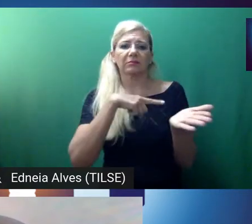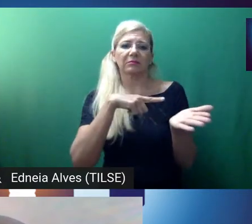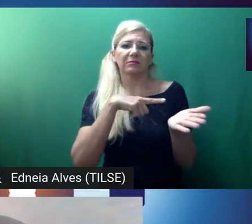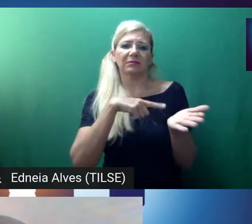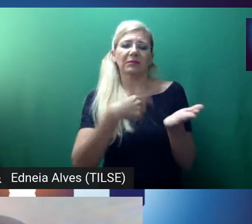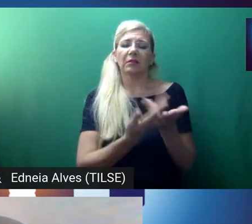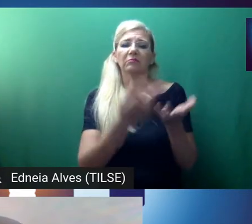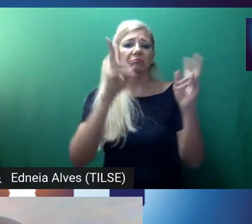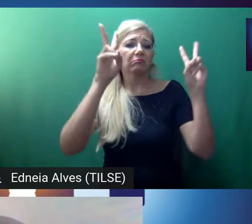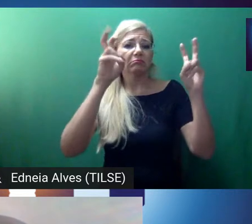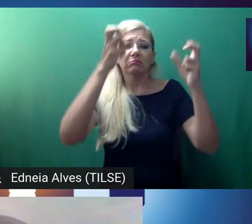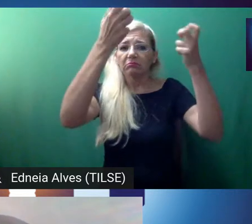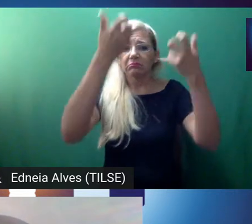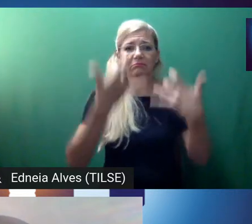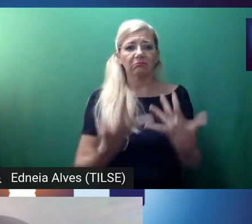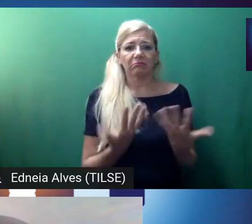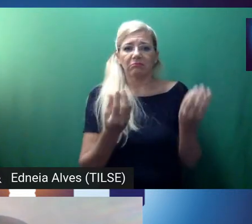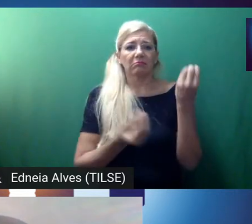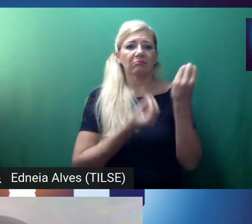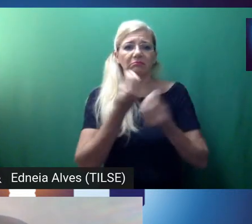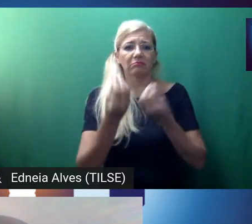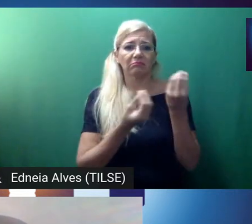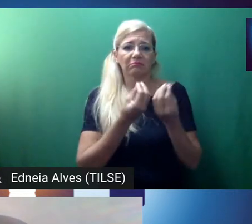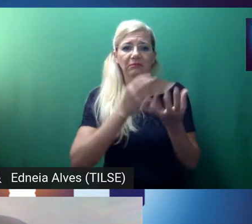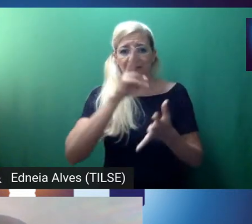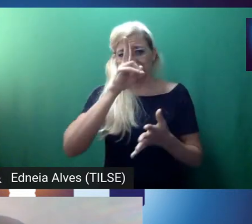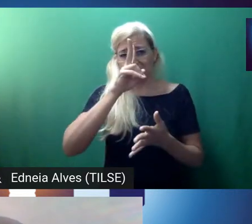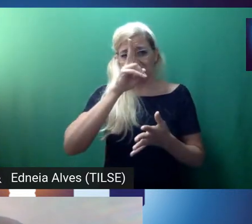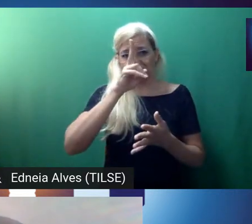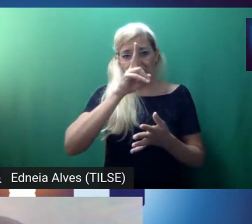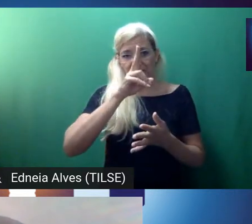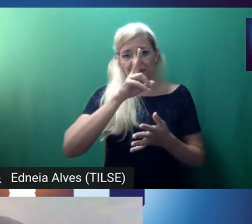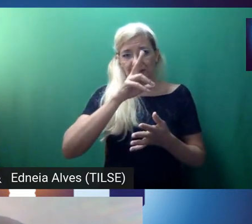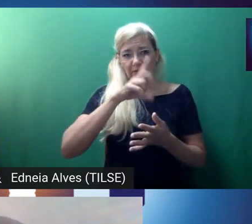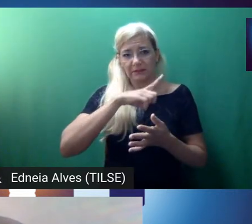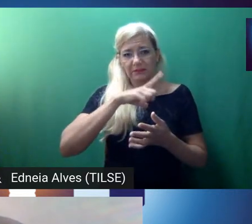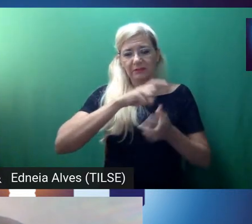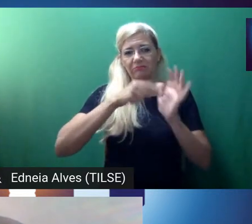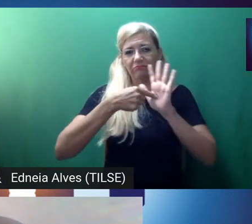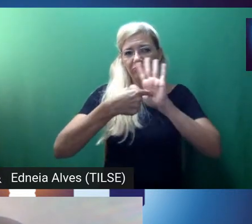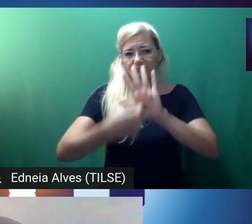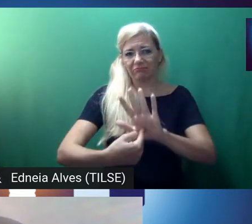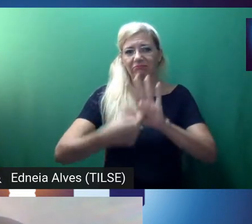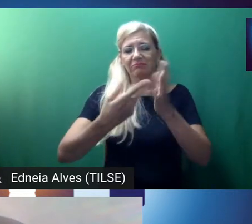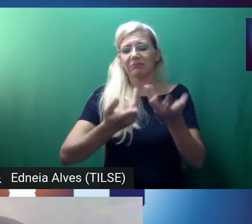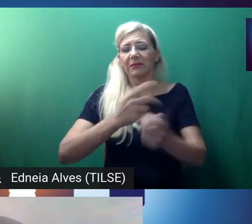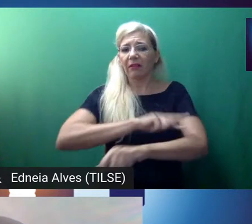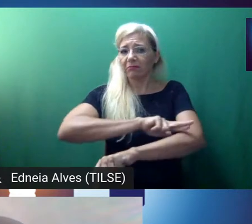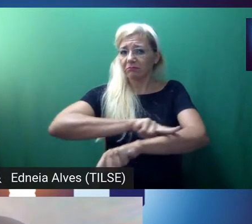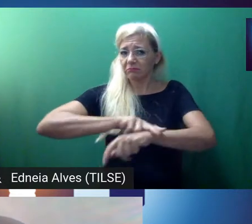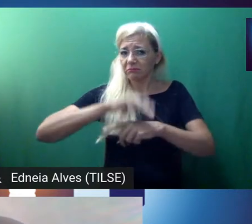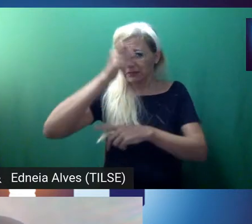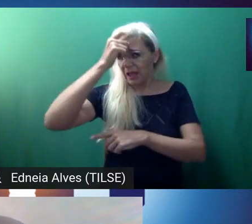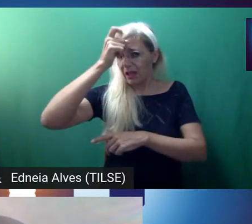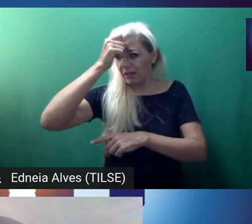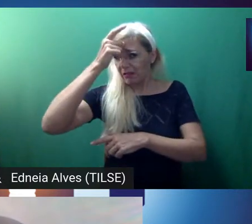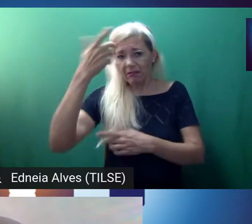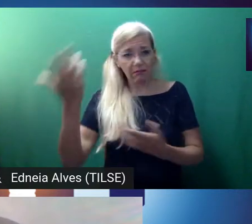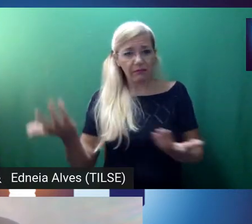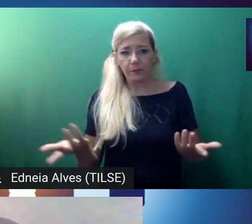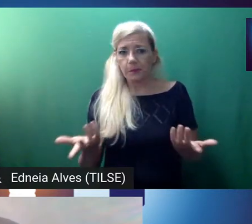about, you know, I started the presentation really talking about these racist ideas, right? These